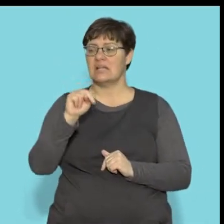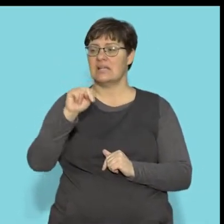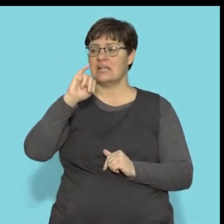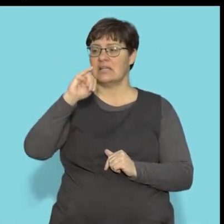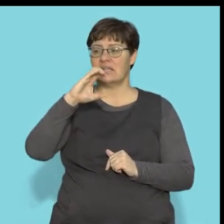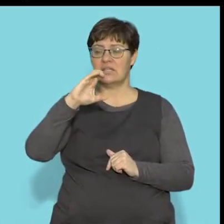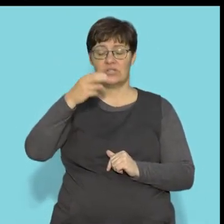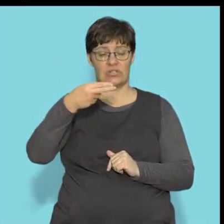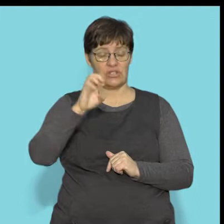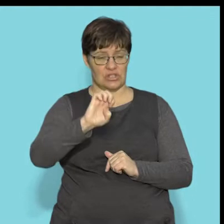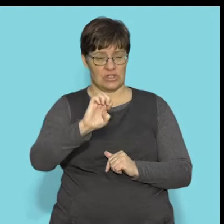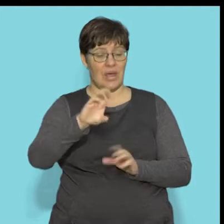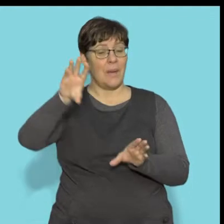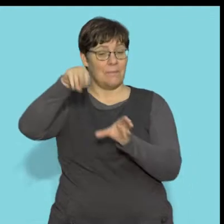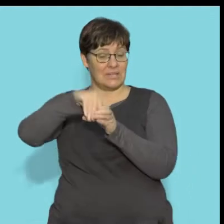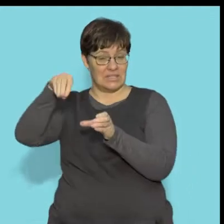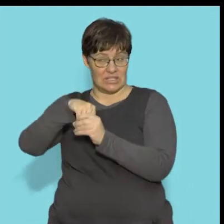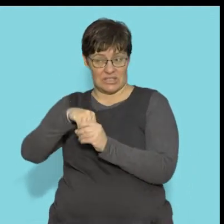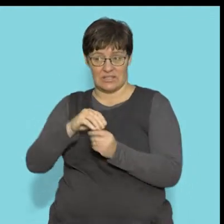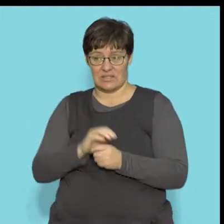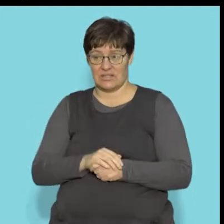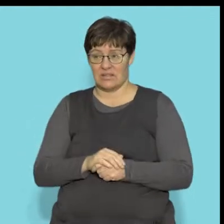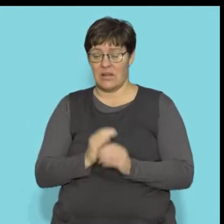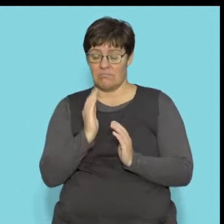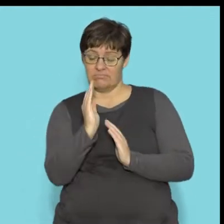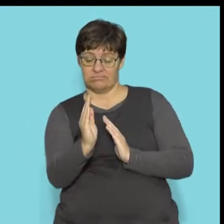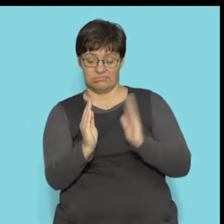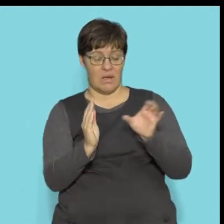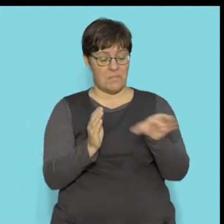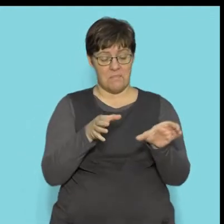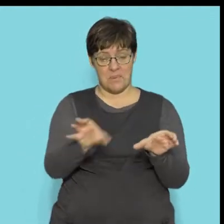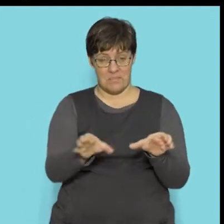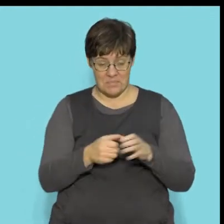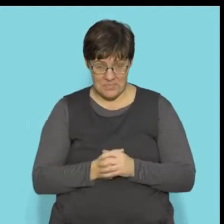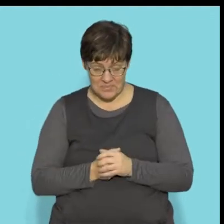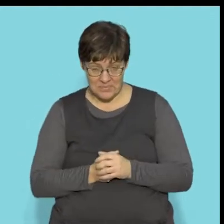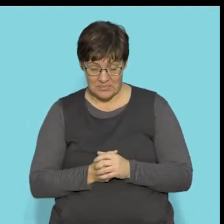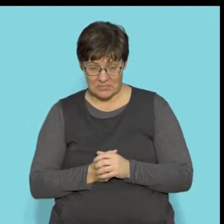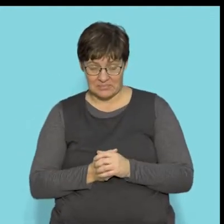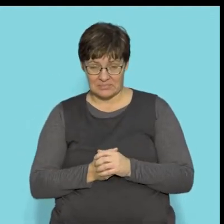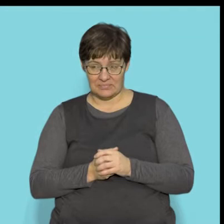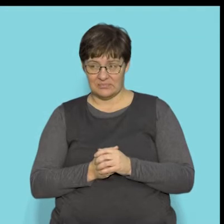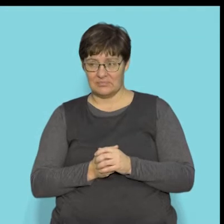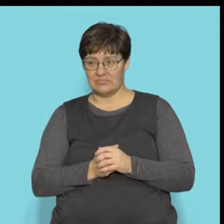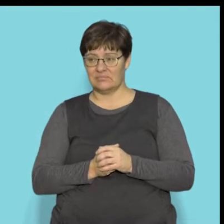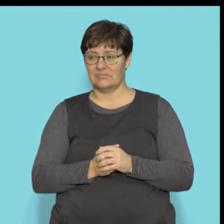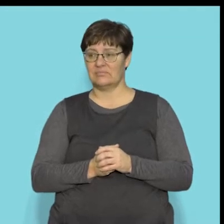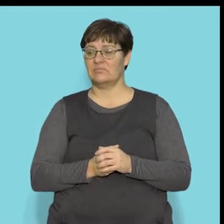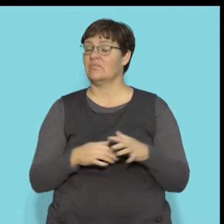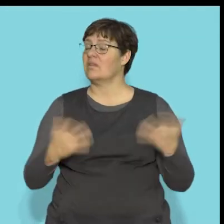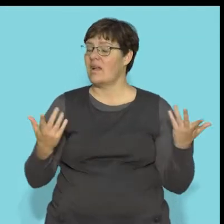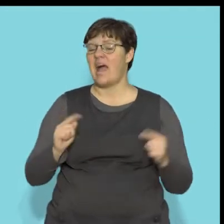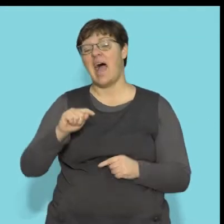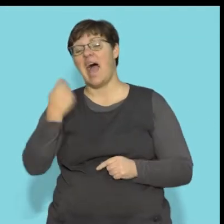niche partitioning. In other words, we are going to separate or partition the